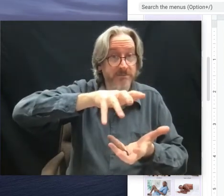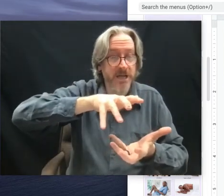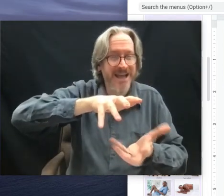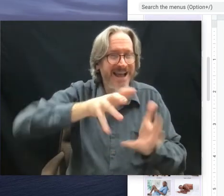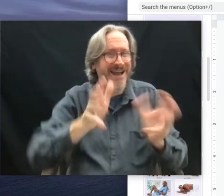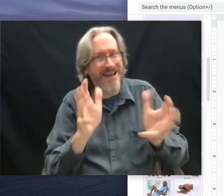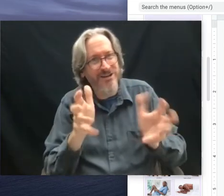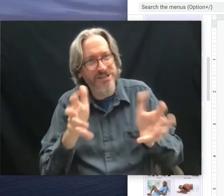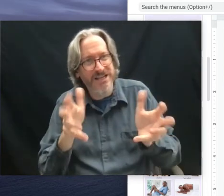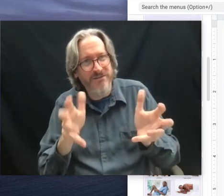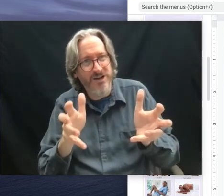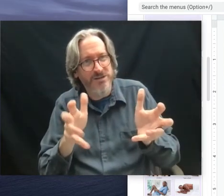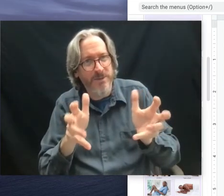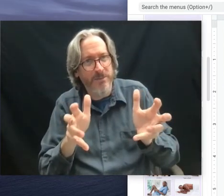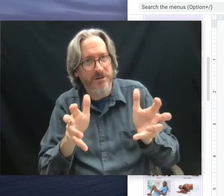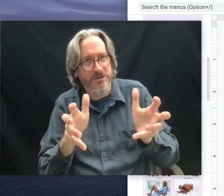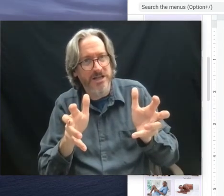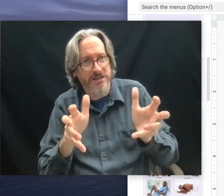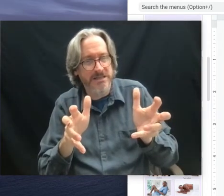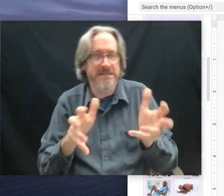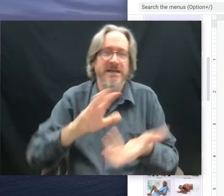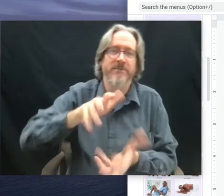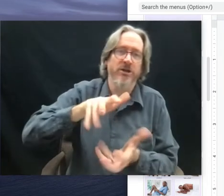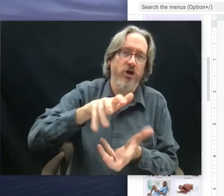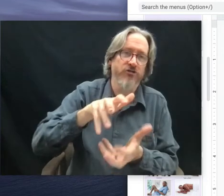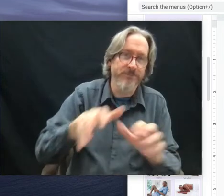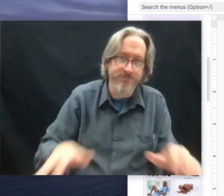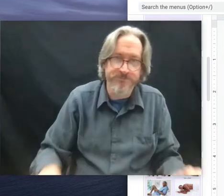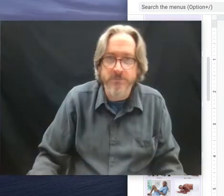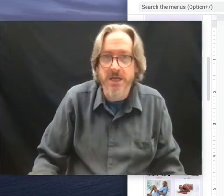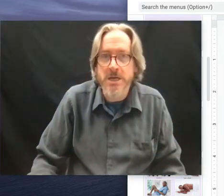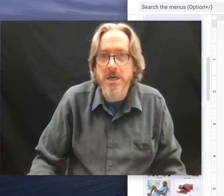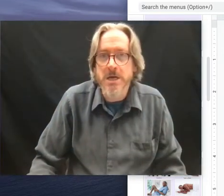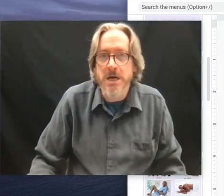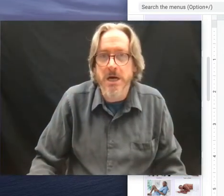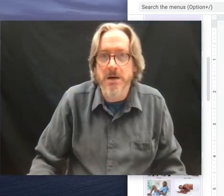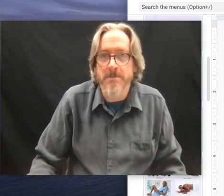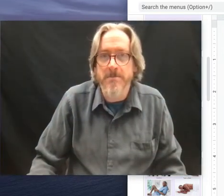laundry. And you'll see in the video some people tilt it to the side, but laundry.